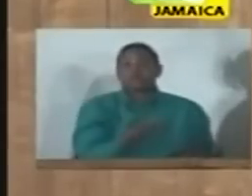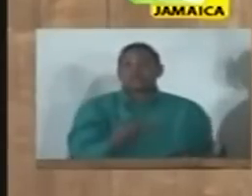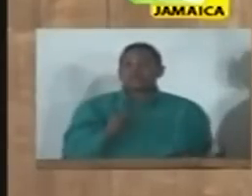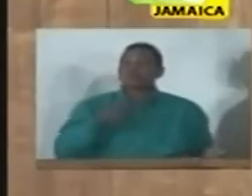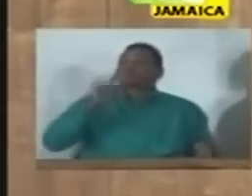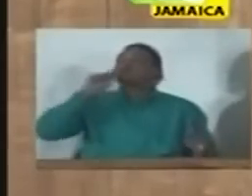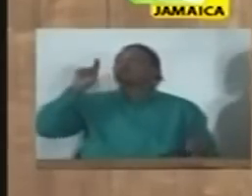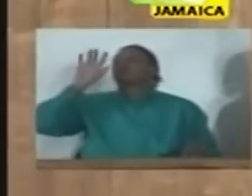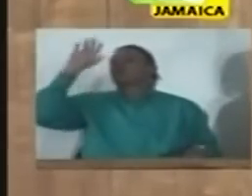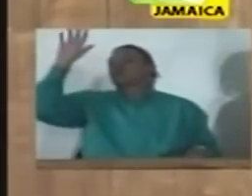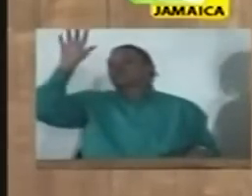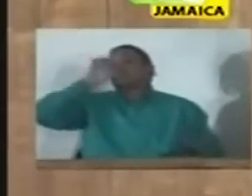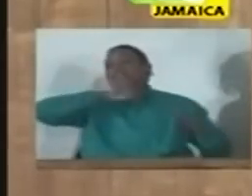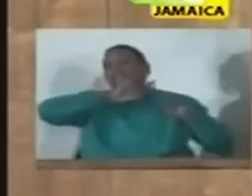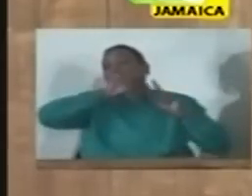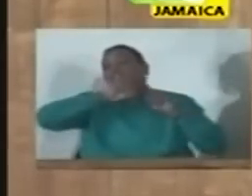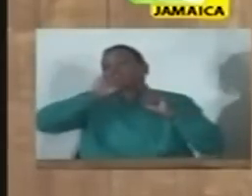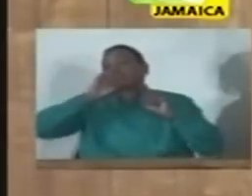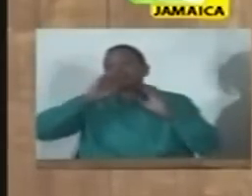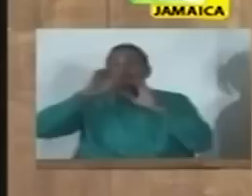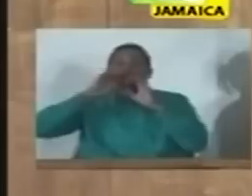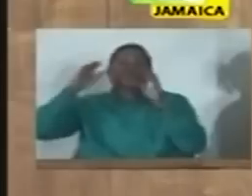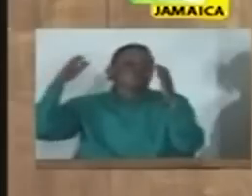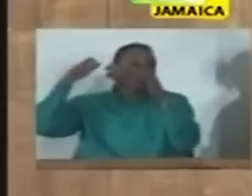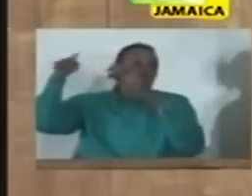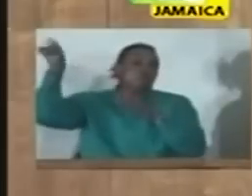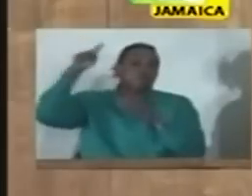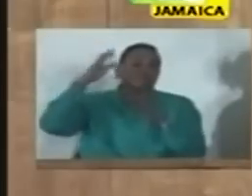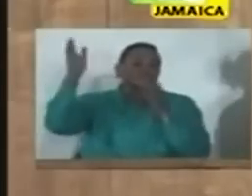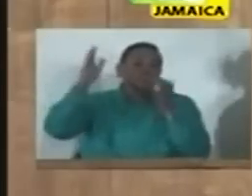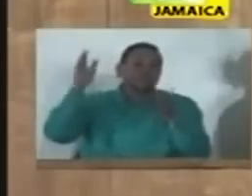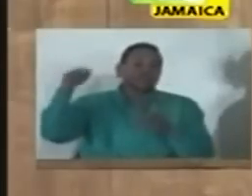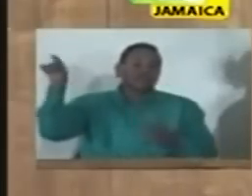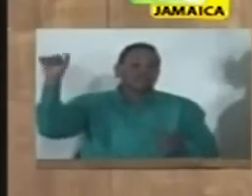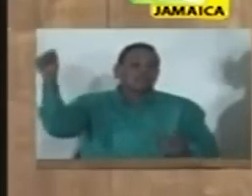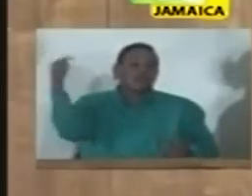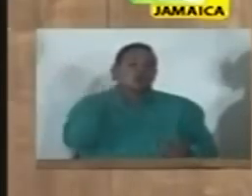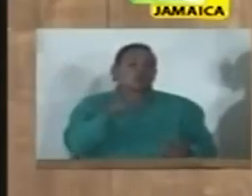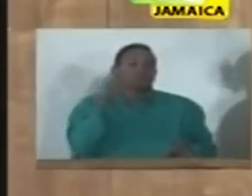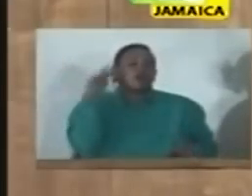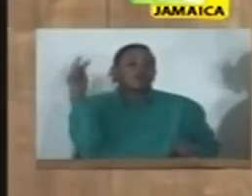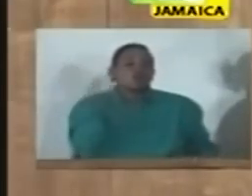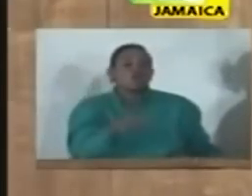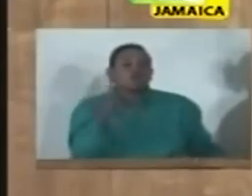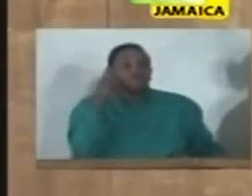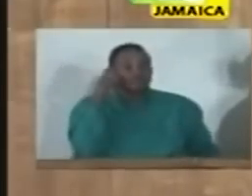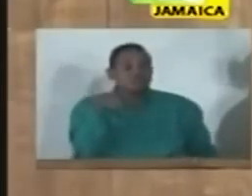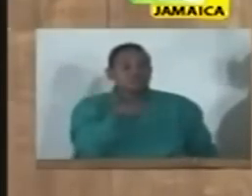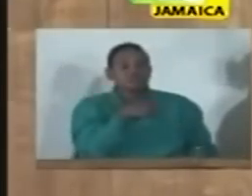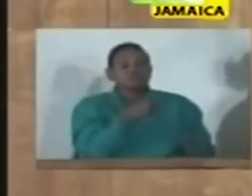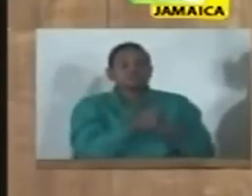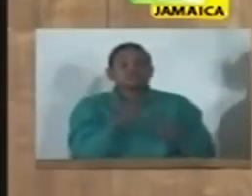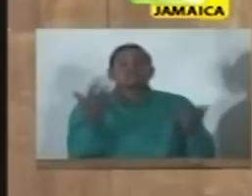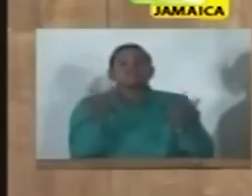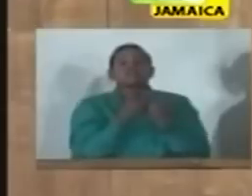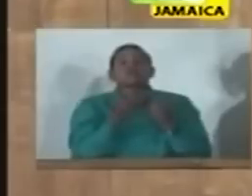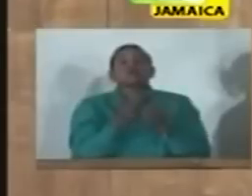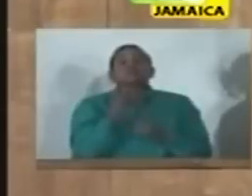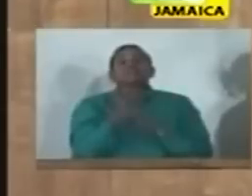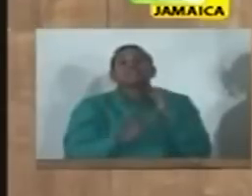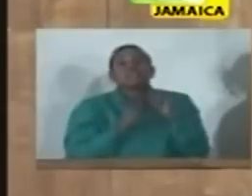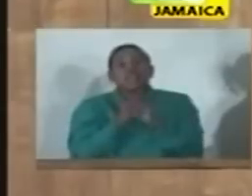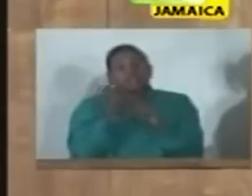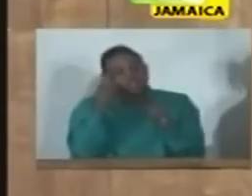their consulates and their embassy so they may come and look for them in accordance with international